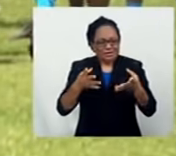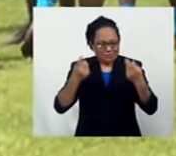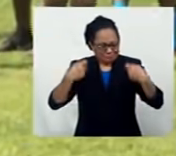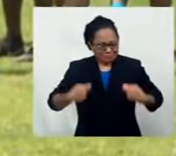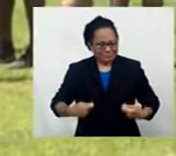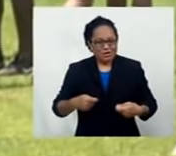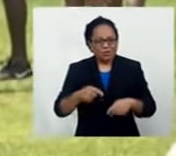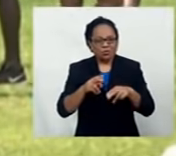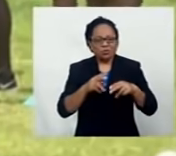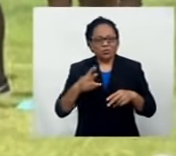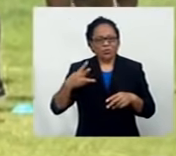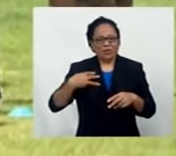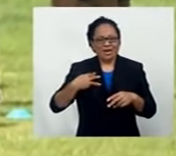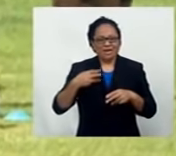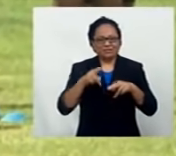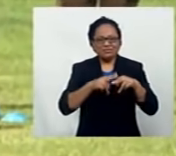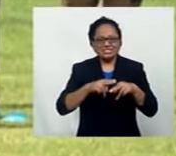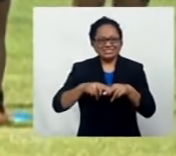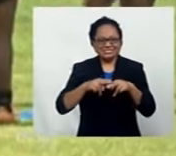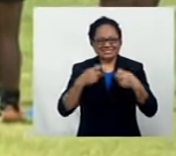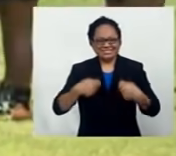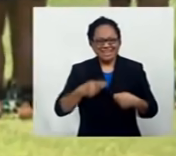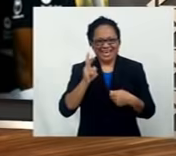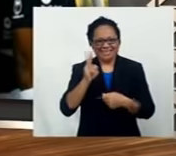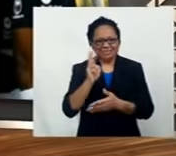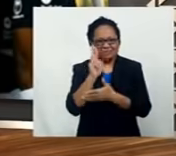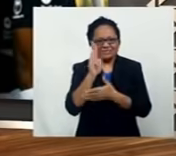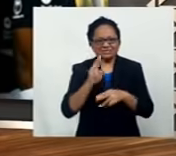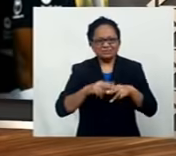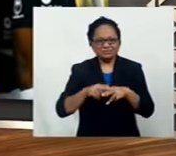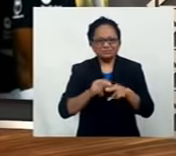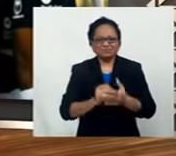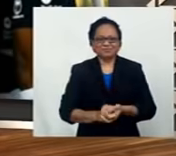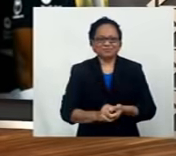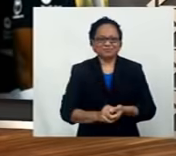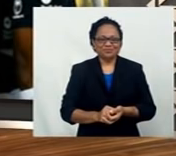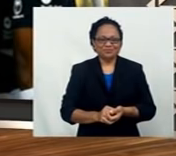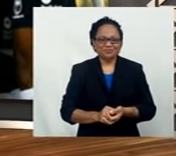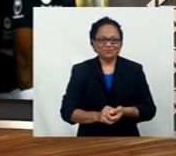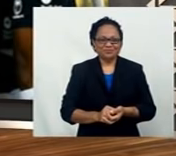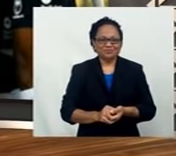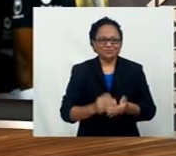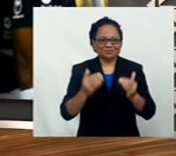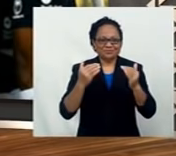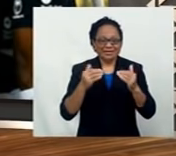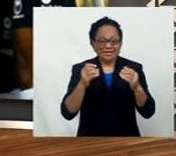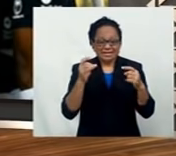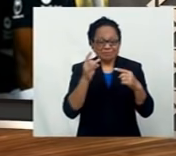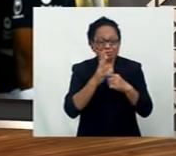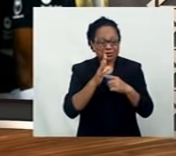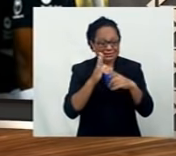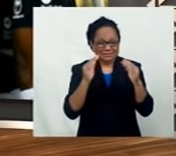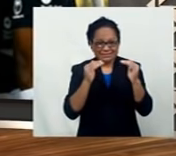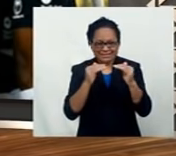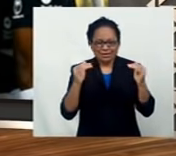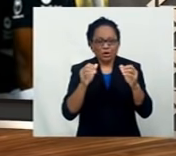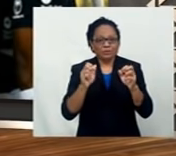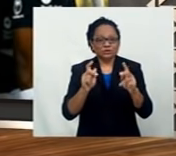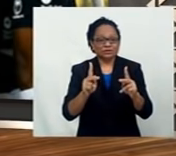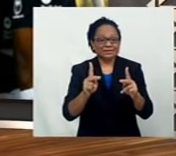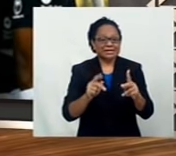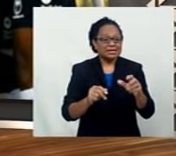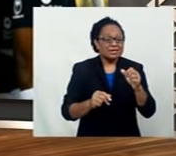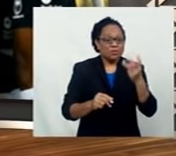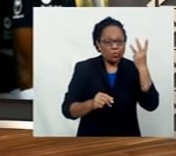jumper again. Karleni Tavi, FBC Sports. An equal playing field is needed now more than ever for women and men